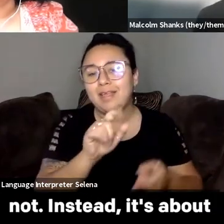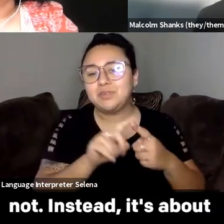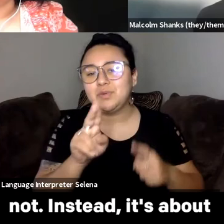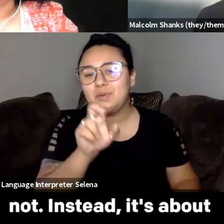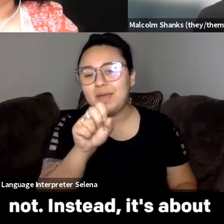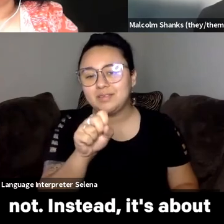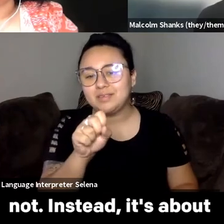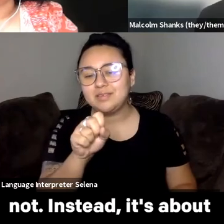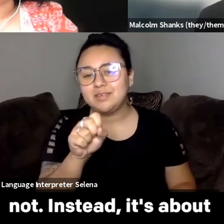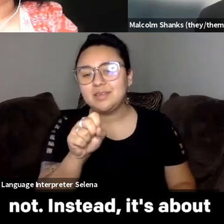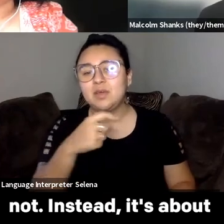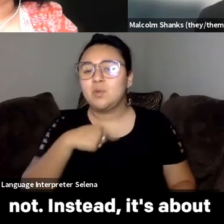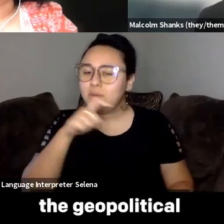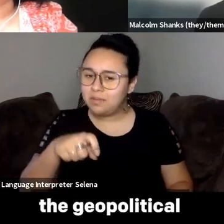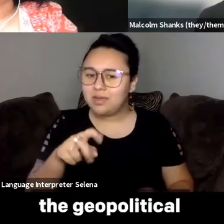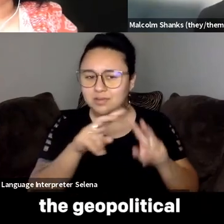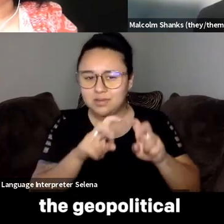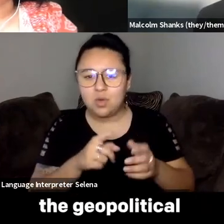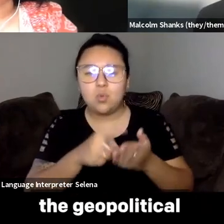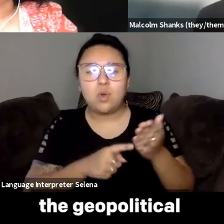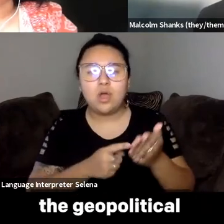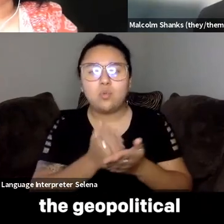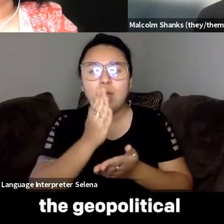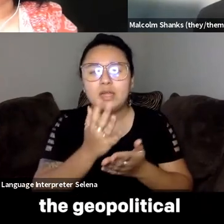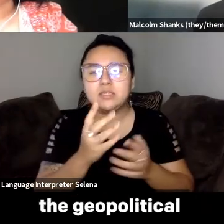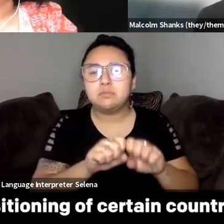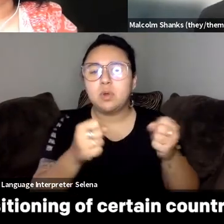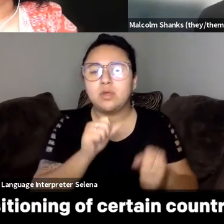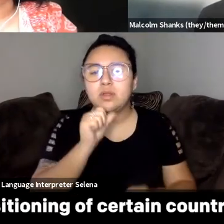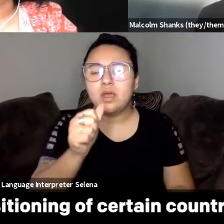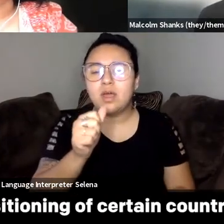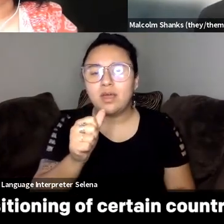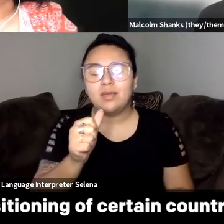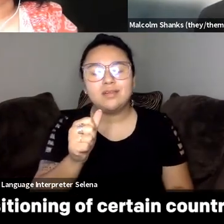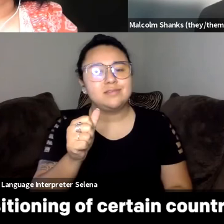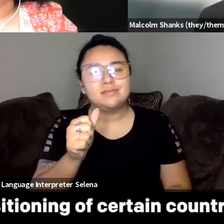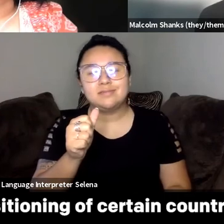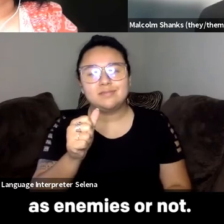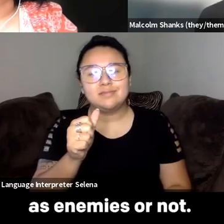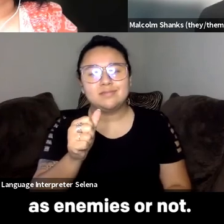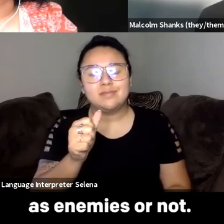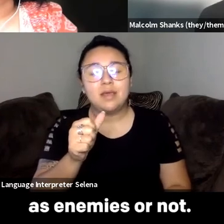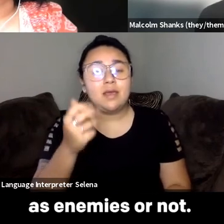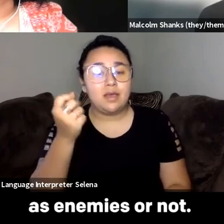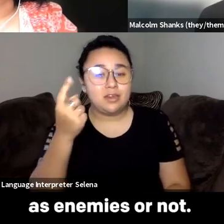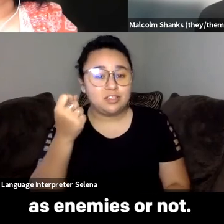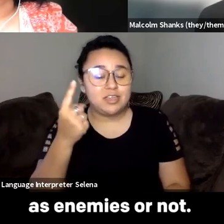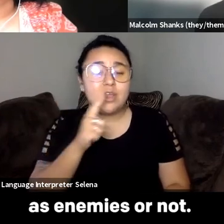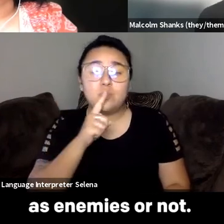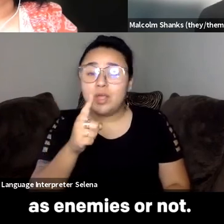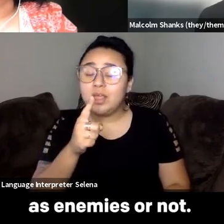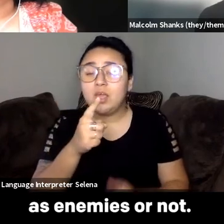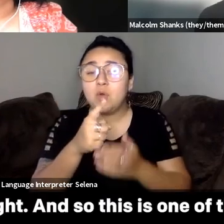not. Instead, it's about the geopolitical positioning of certain countries as enemies or